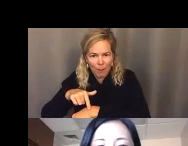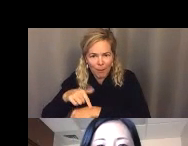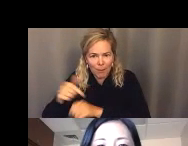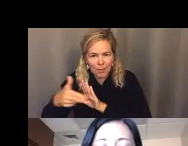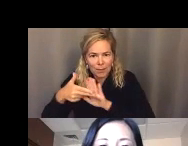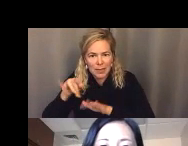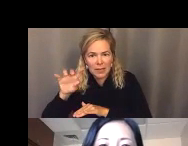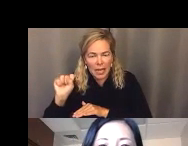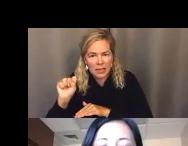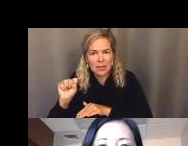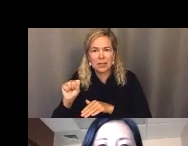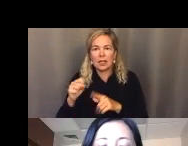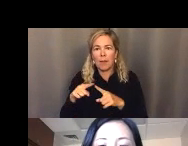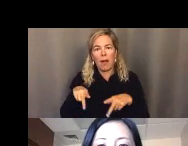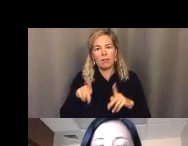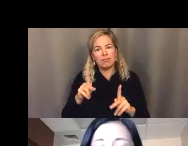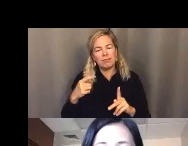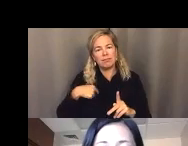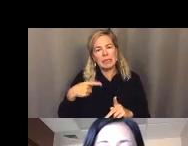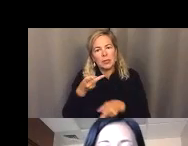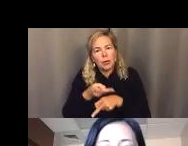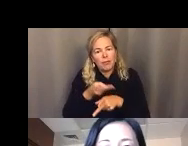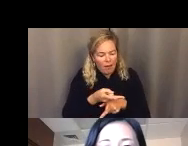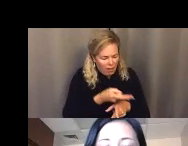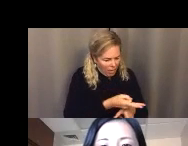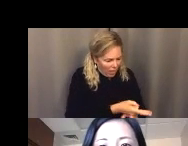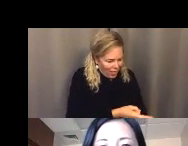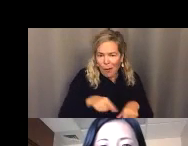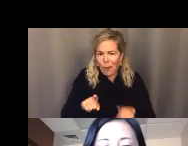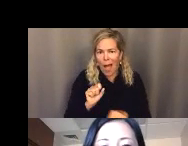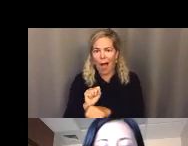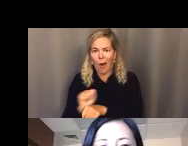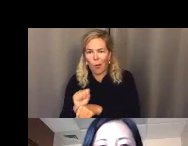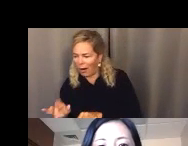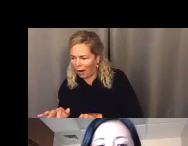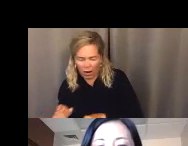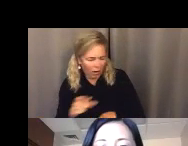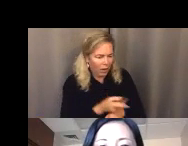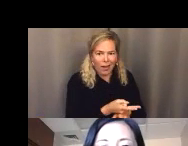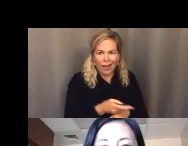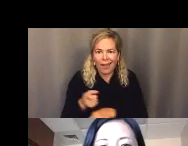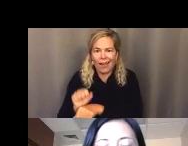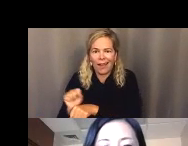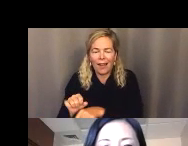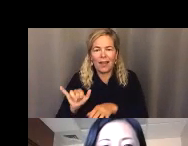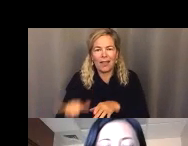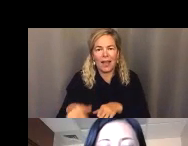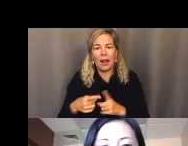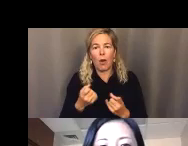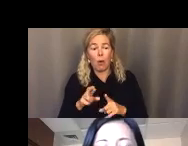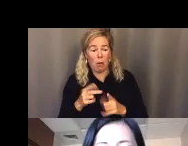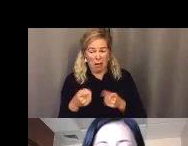allow me to provide care during work hours. Other dependent care options that our respondents were considering were relying on a family member for